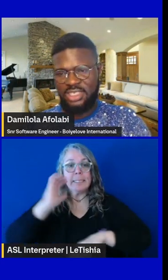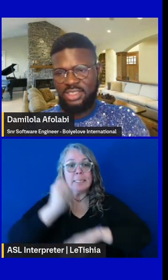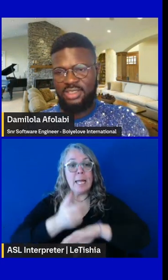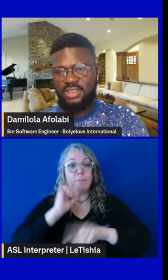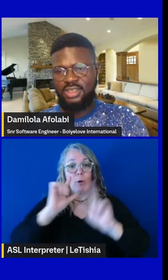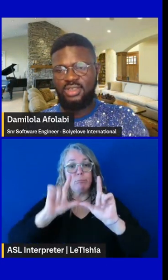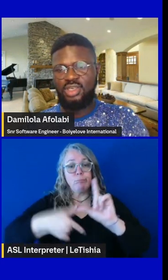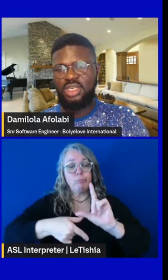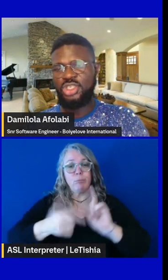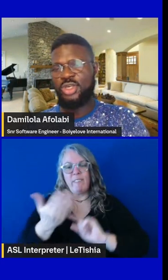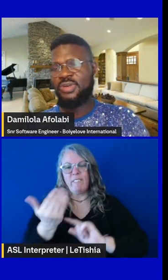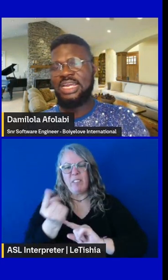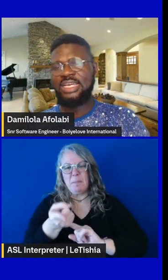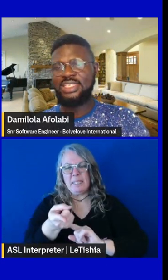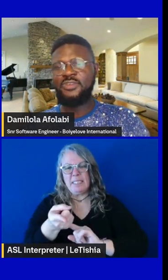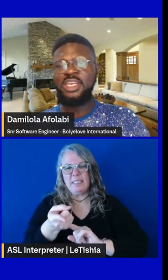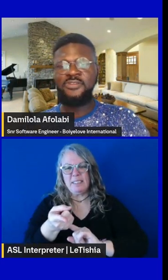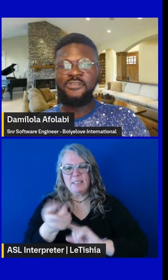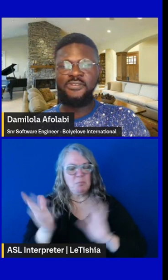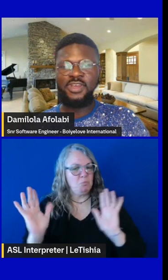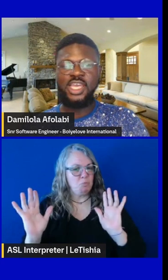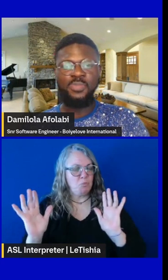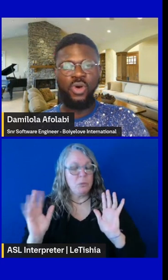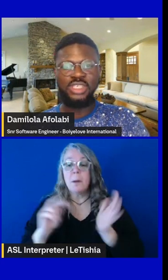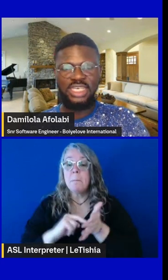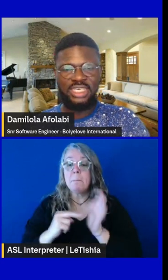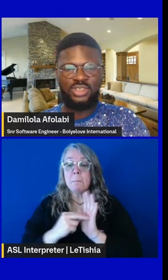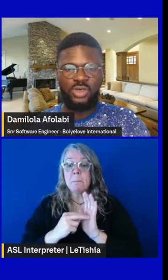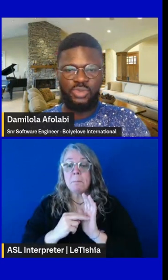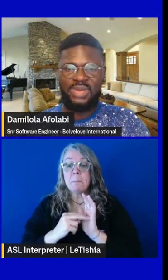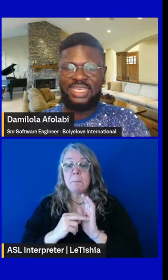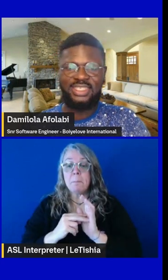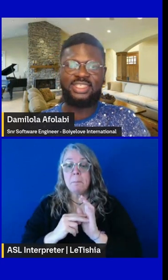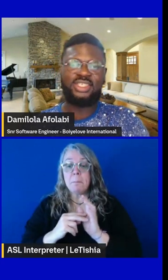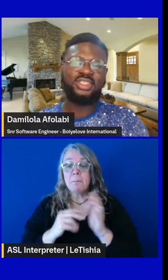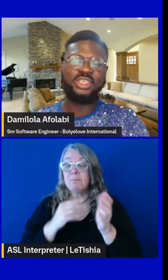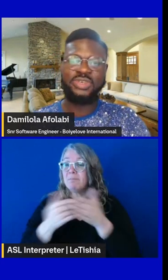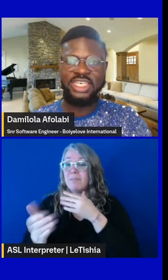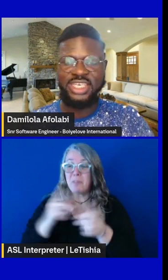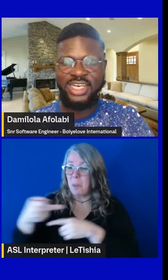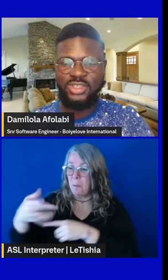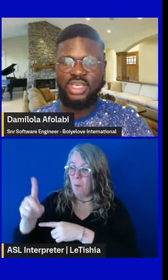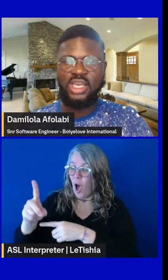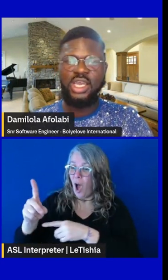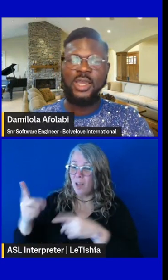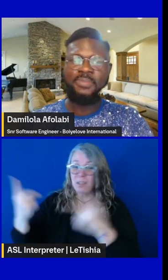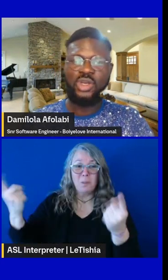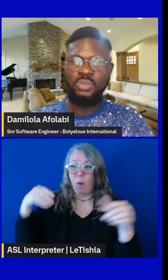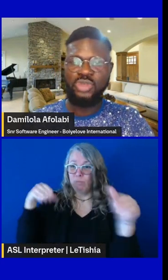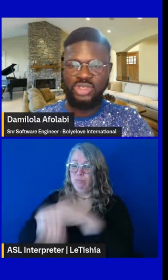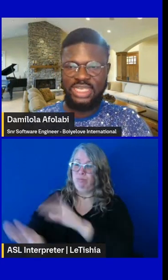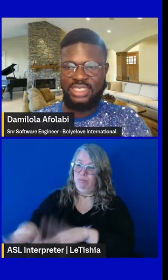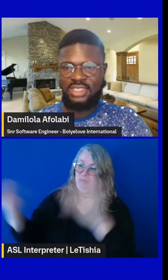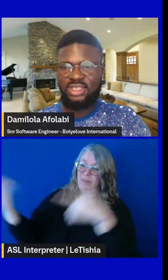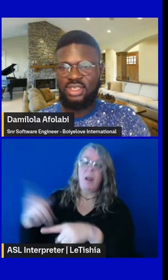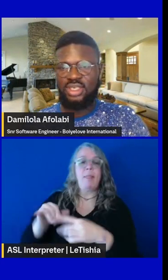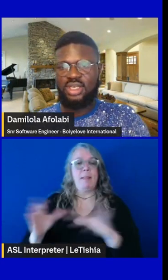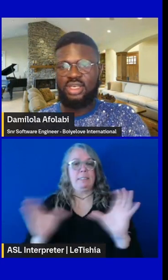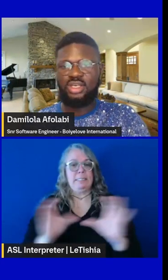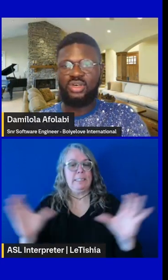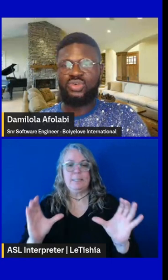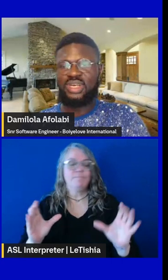15 minutes, ensuring that even if a pod is compromised, the credentials become